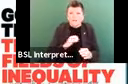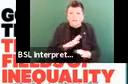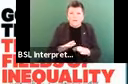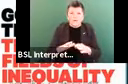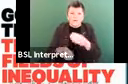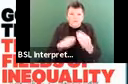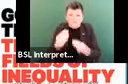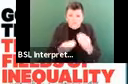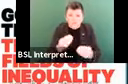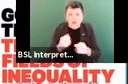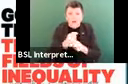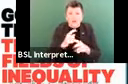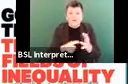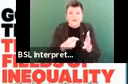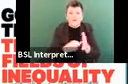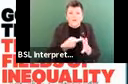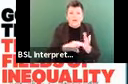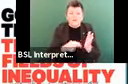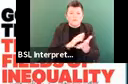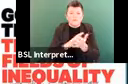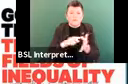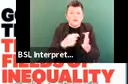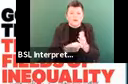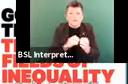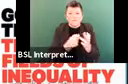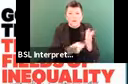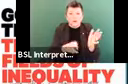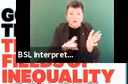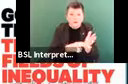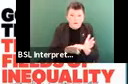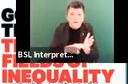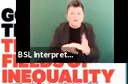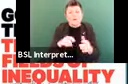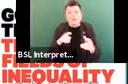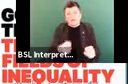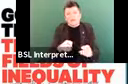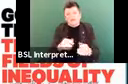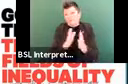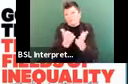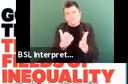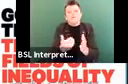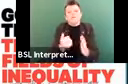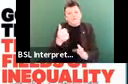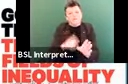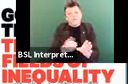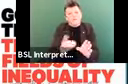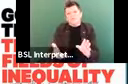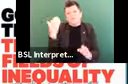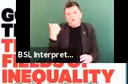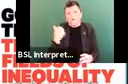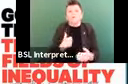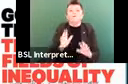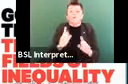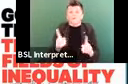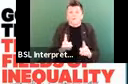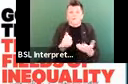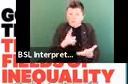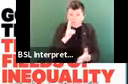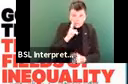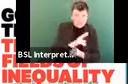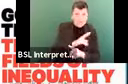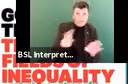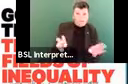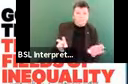The Killing Fields of Inequalities, his book 6 years ago. What we see is an